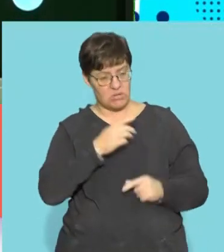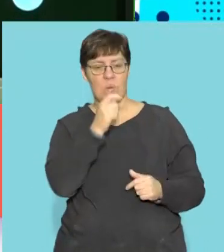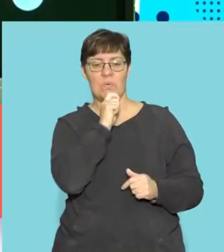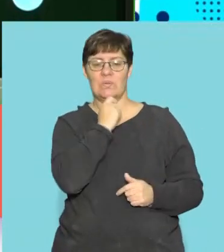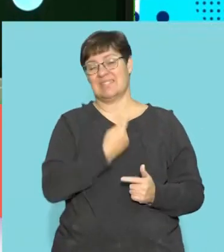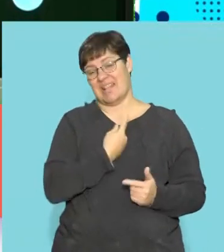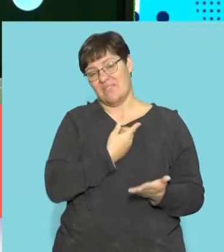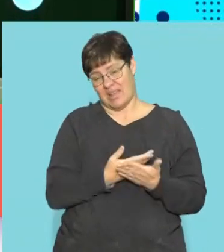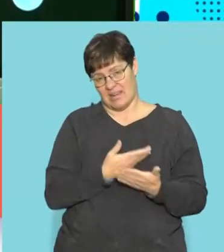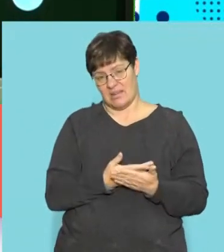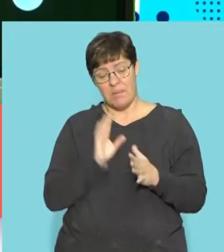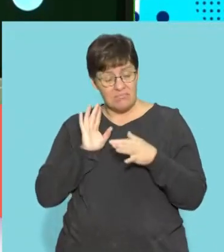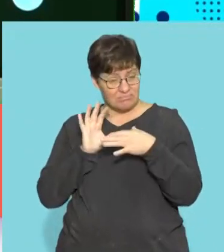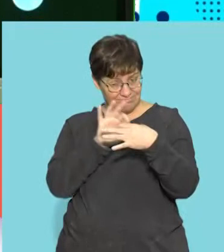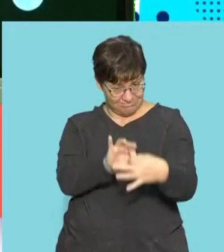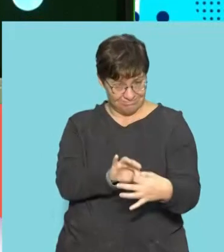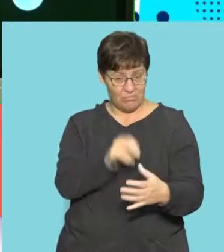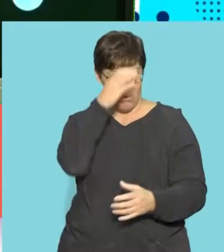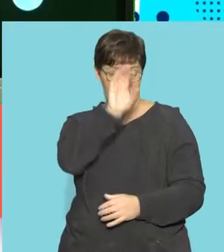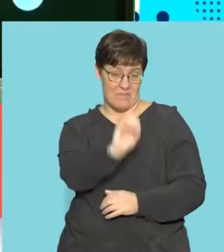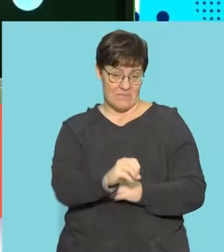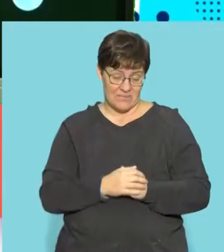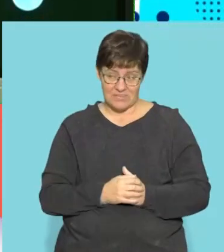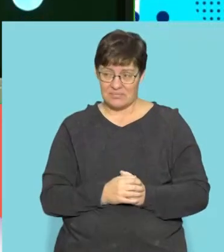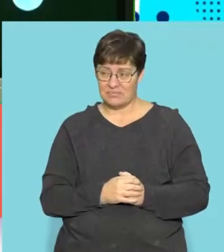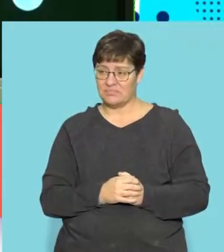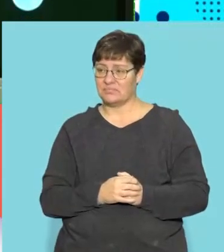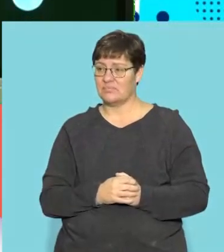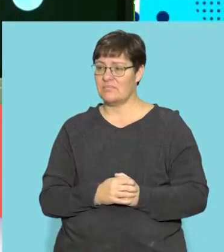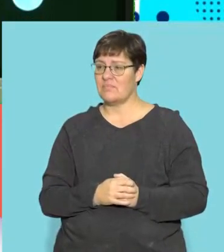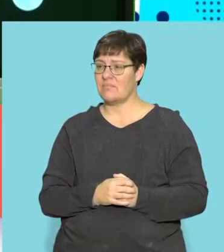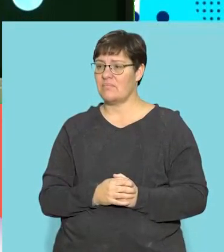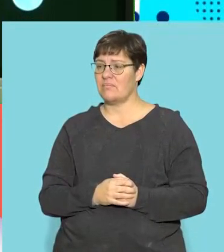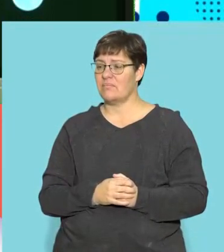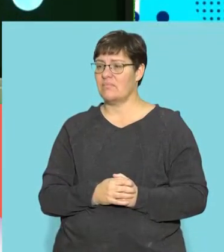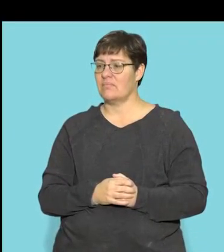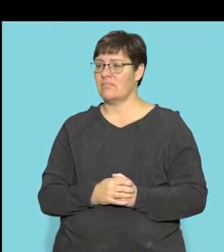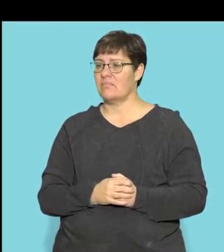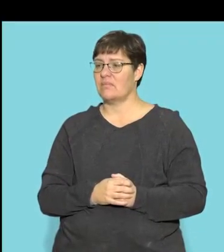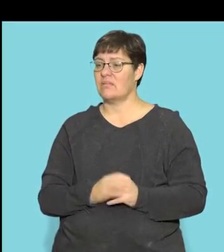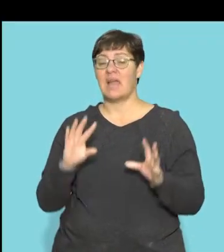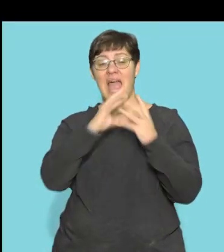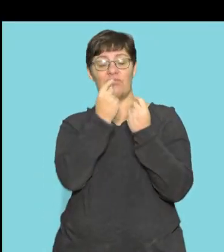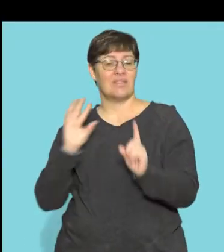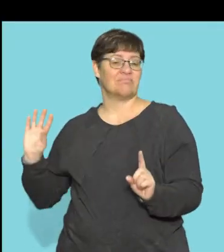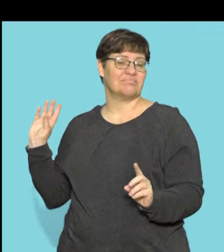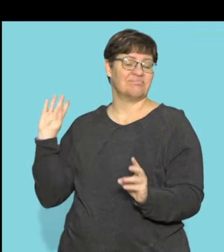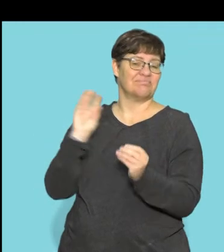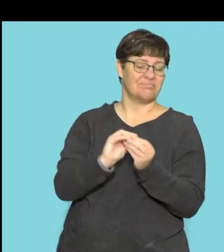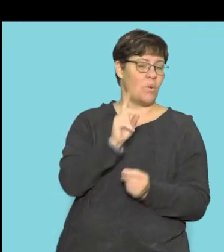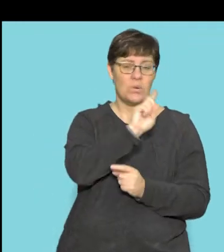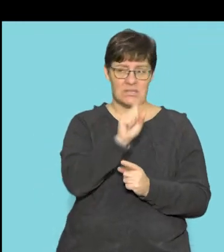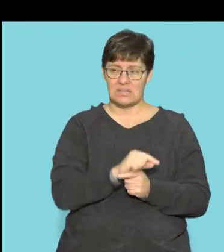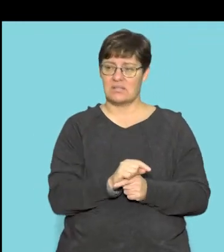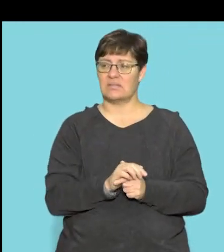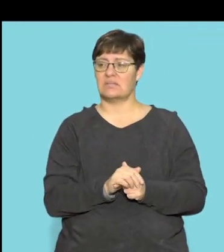we're teaching you. So this is how relevant this concept is. So remember, everything that we've looked at